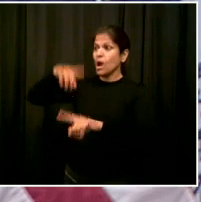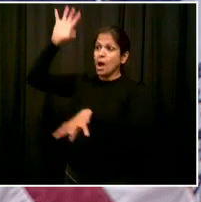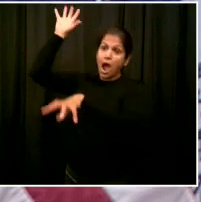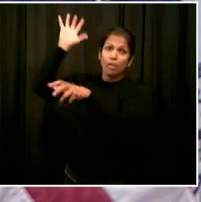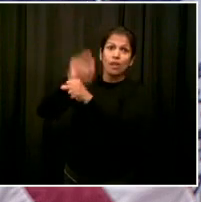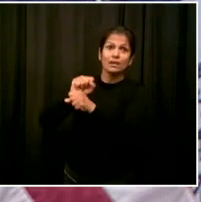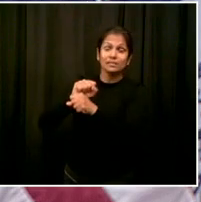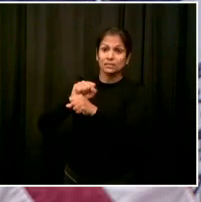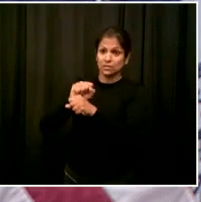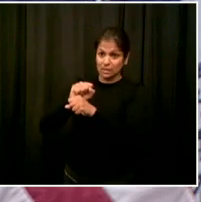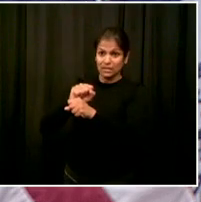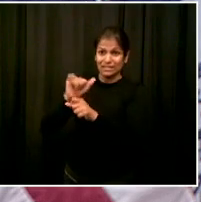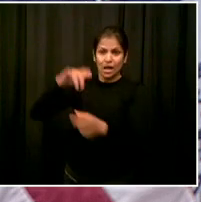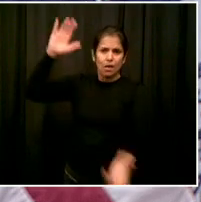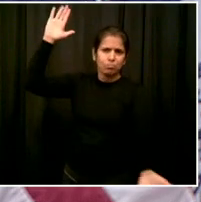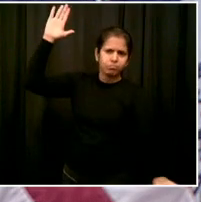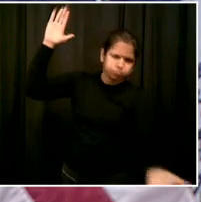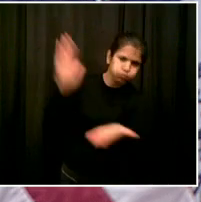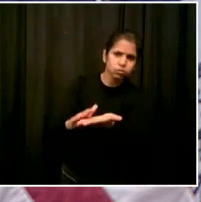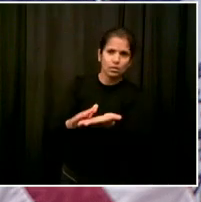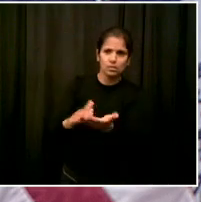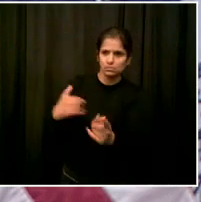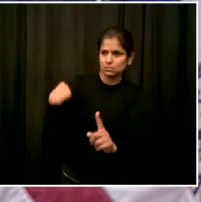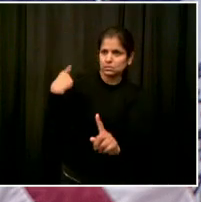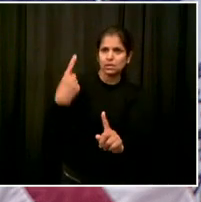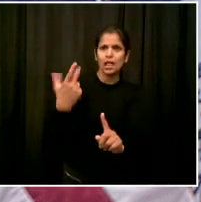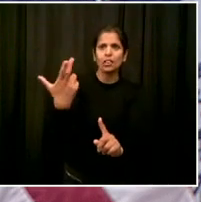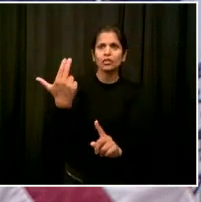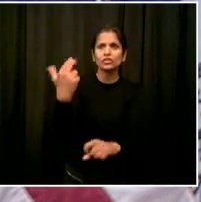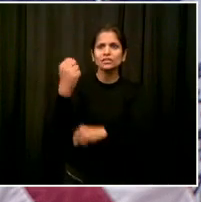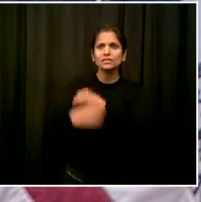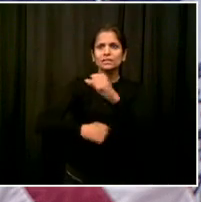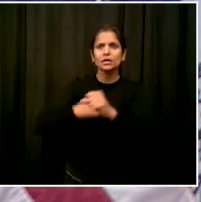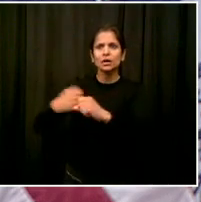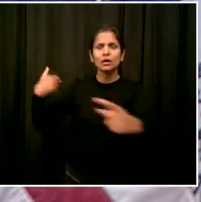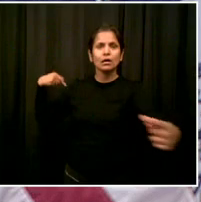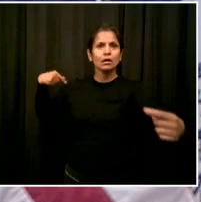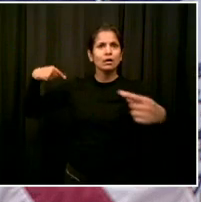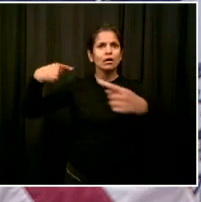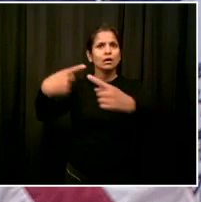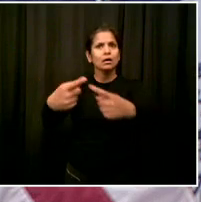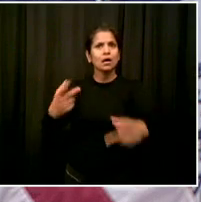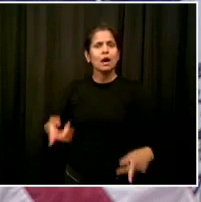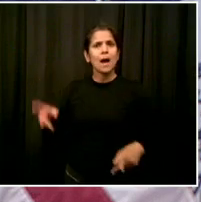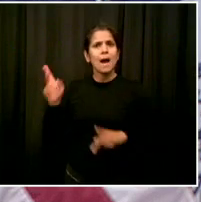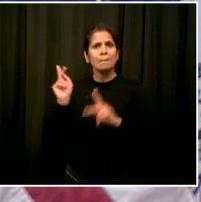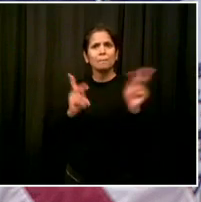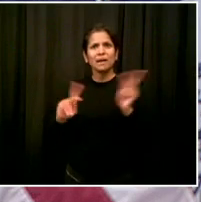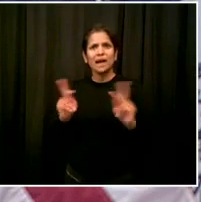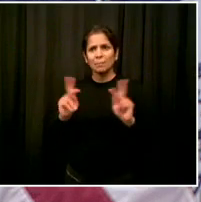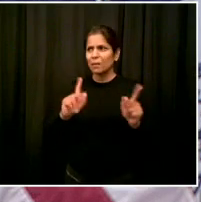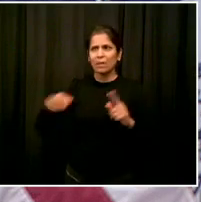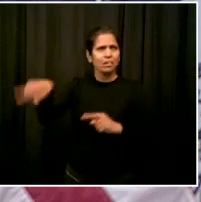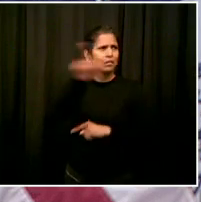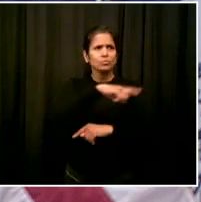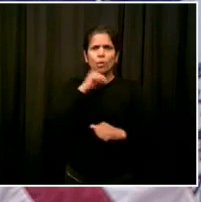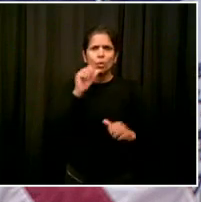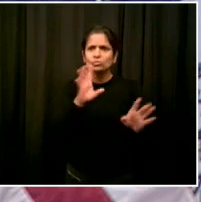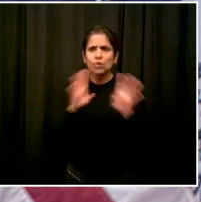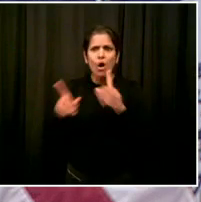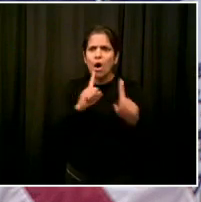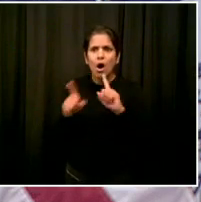people. You got to stop arresting people the way we did in the past. You got to reduce arrests where it's not necessary. And